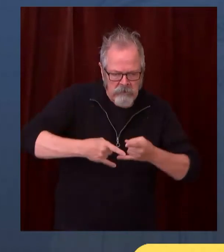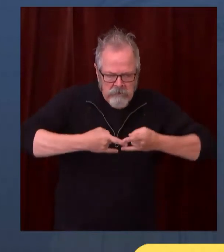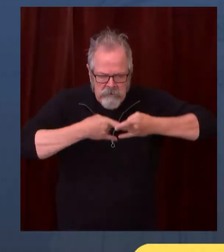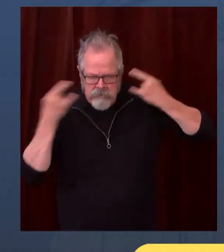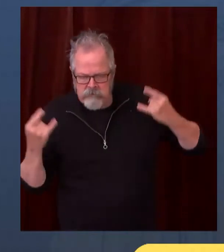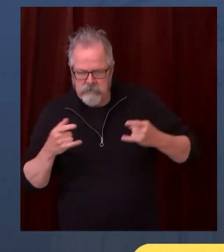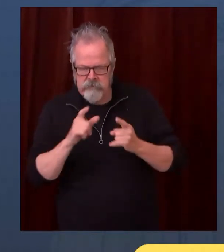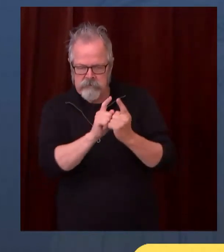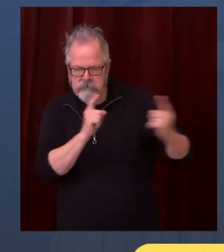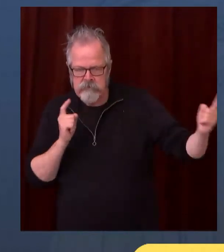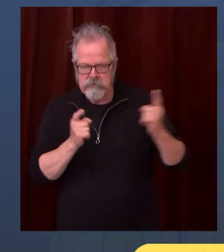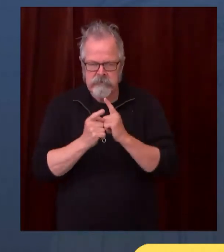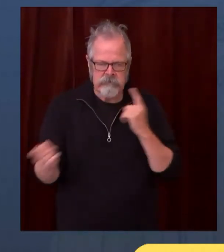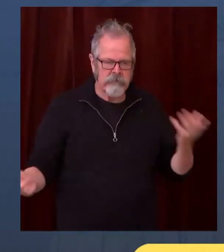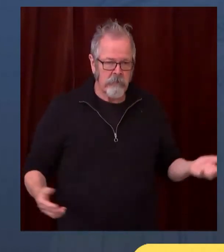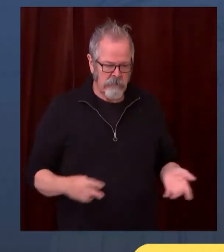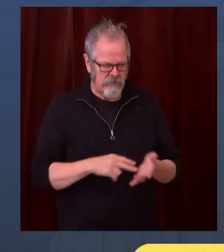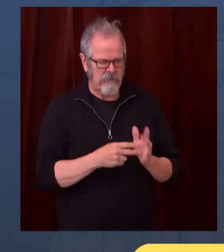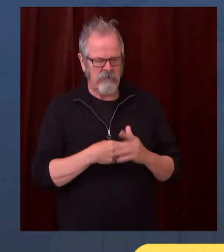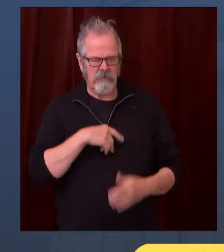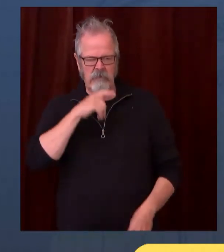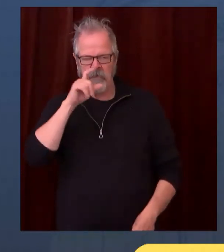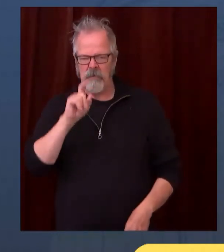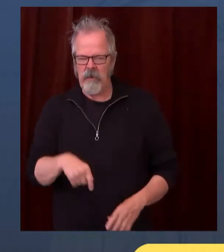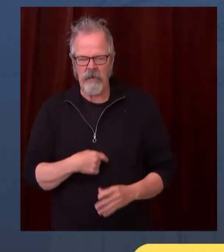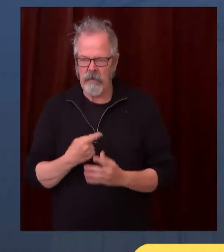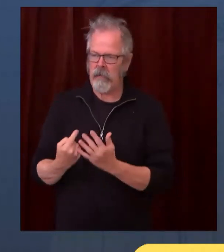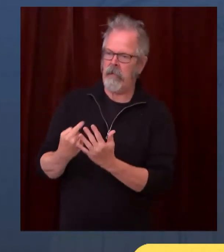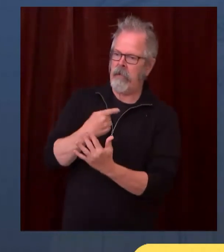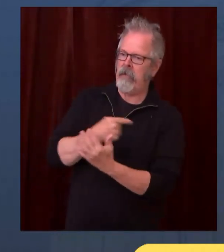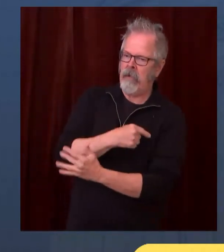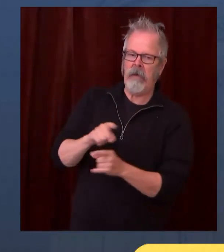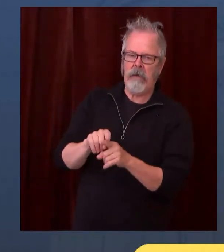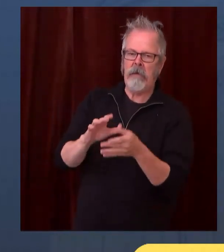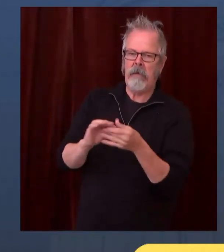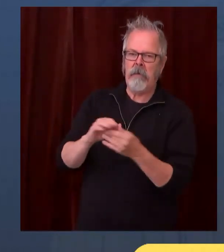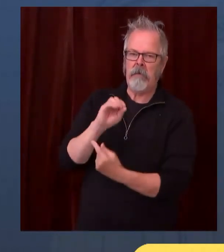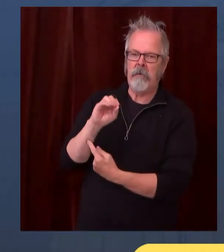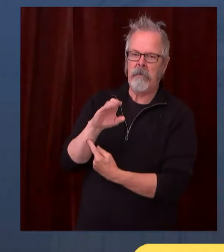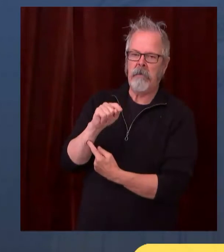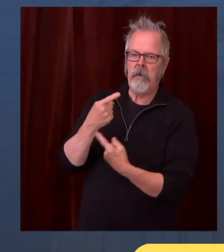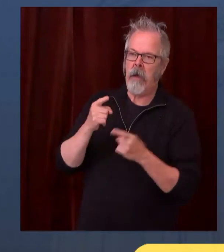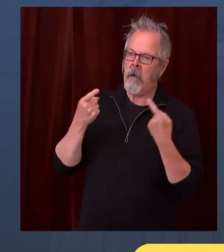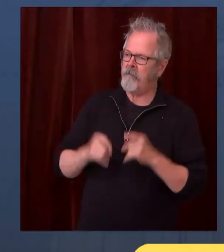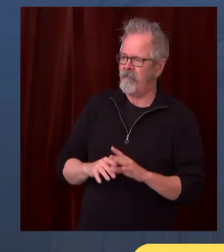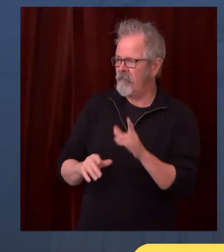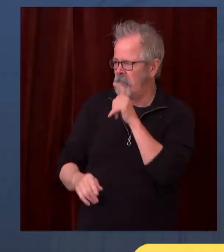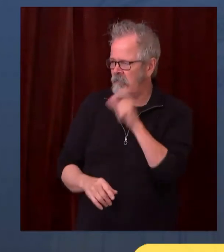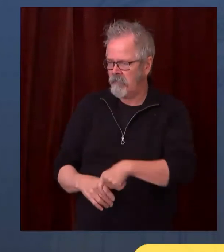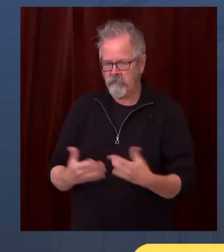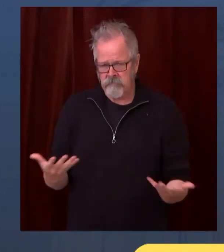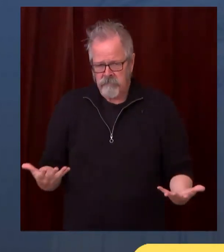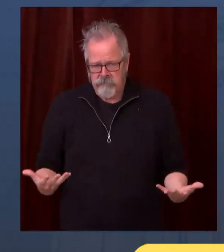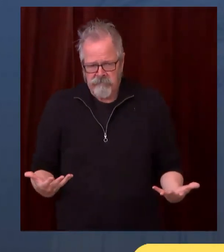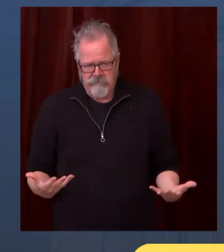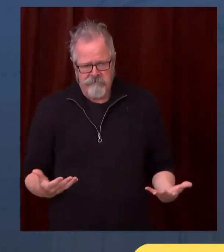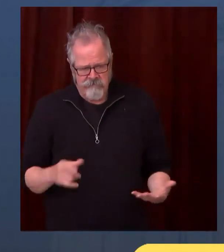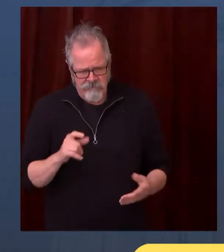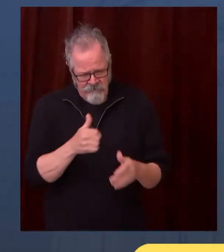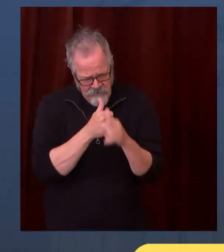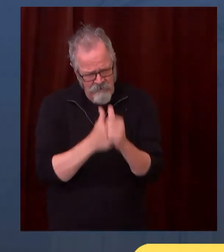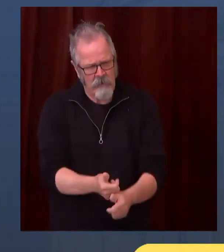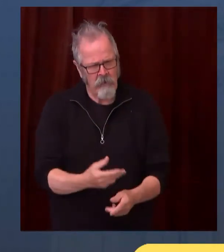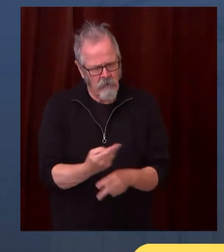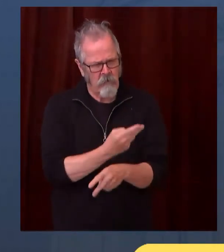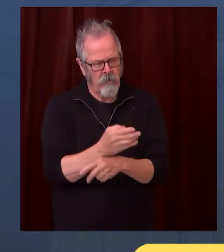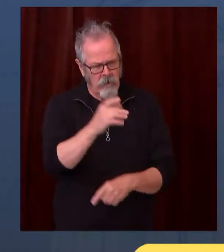effort, the less likely such an outcome in October or later would be necessary. Now, these are some projections.